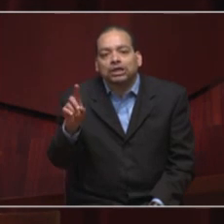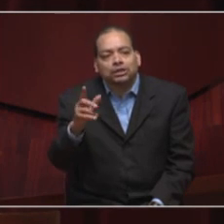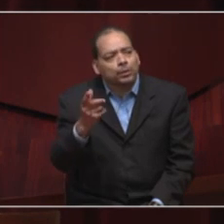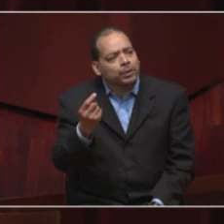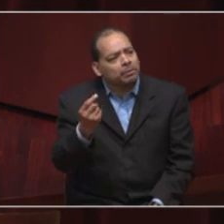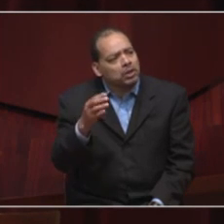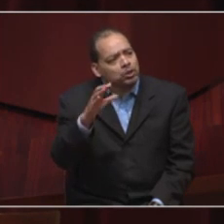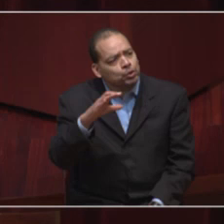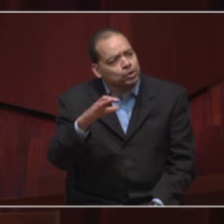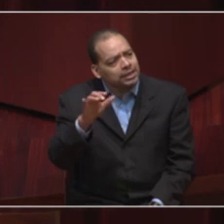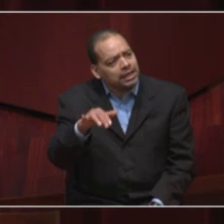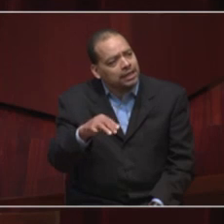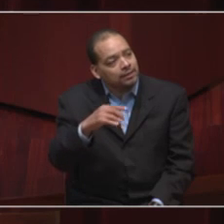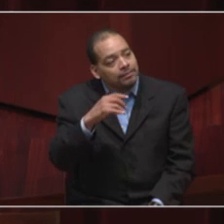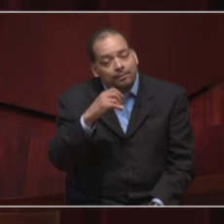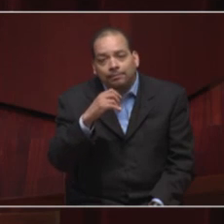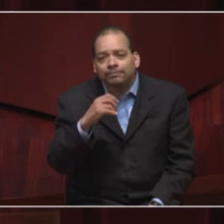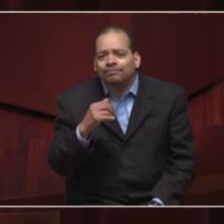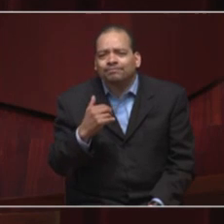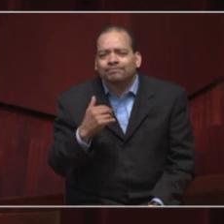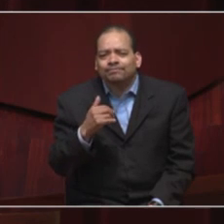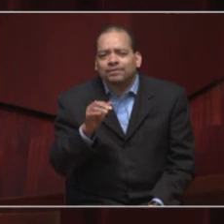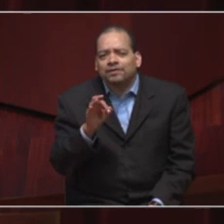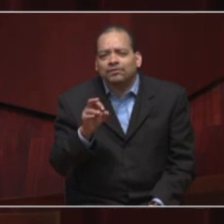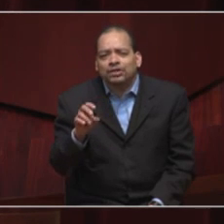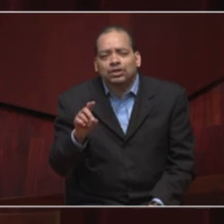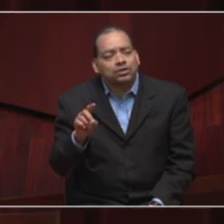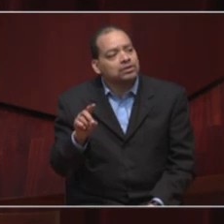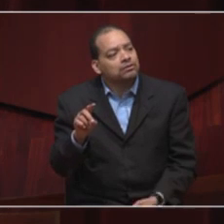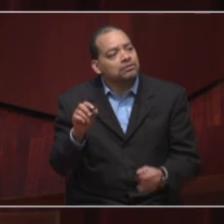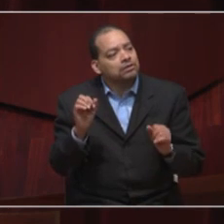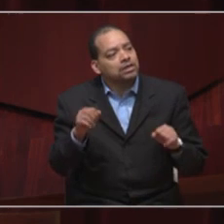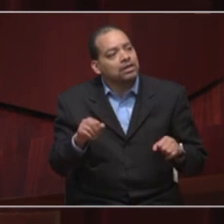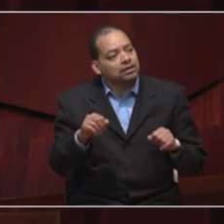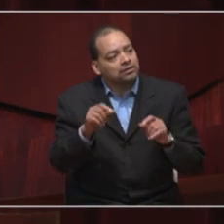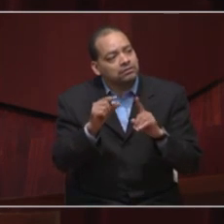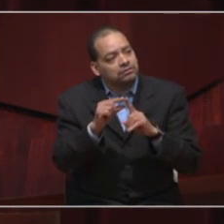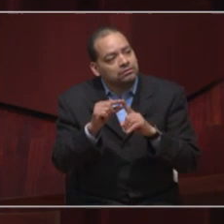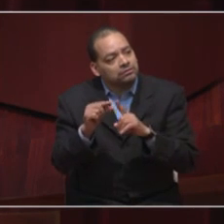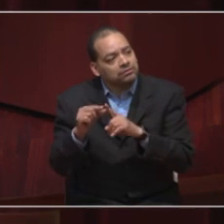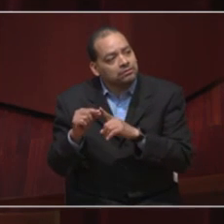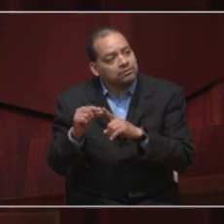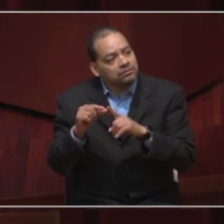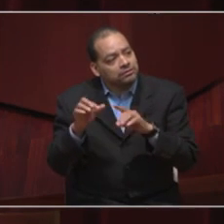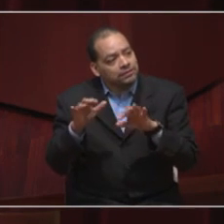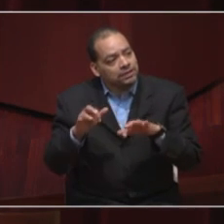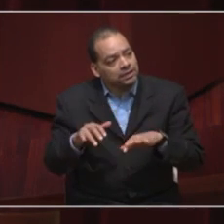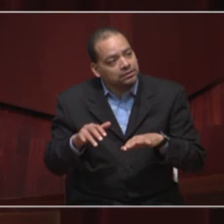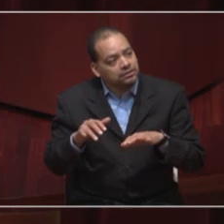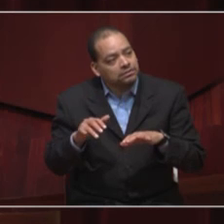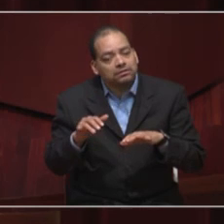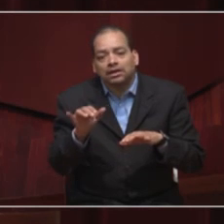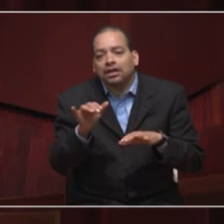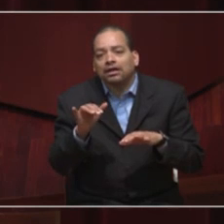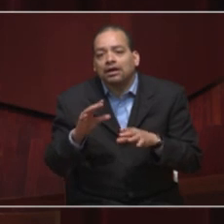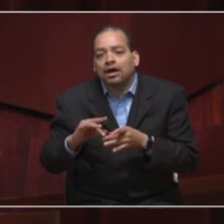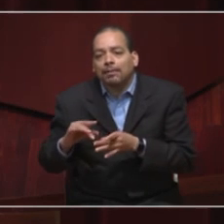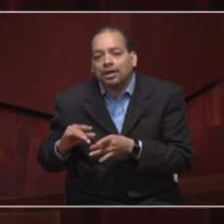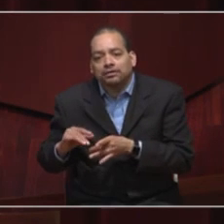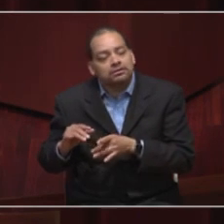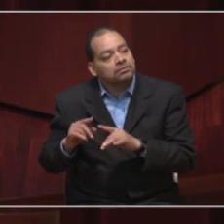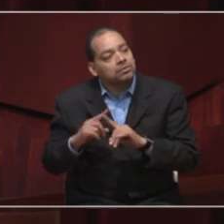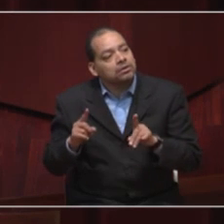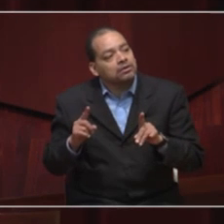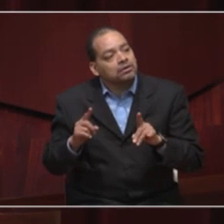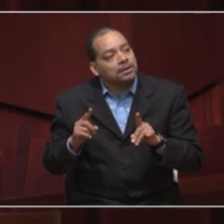Series description? No, there's a field that allows you to just put text in it, like a commentary field, but it